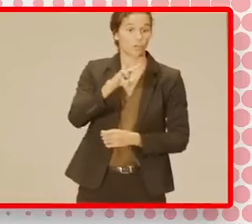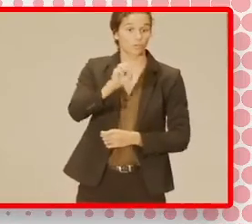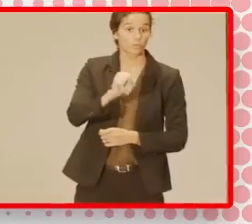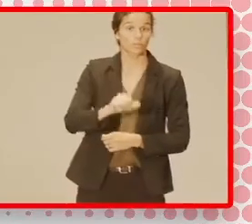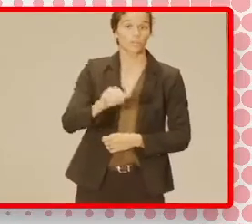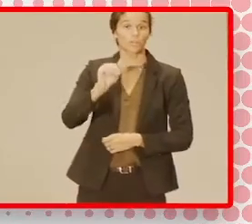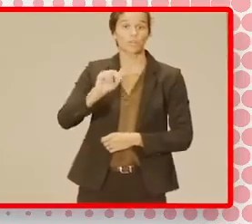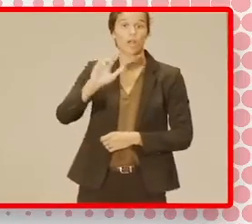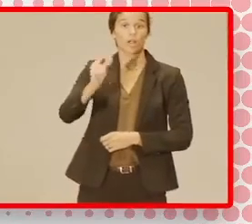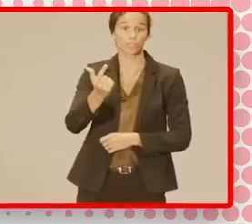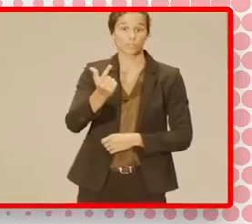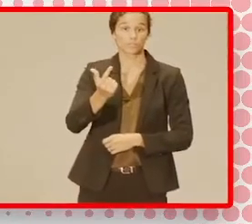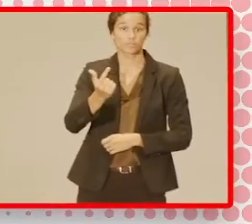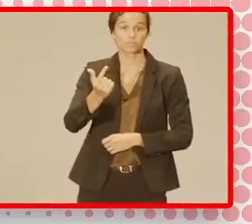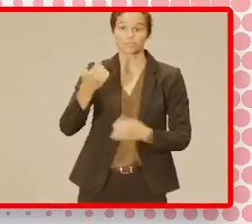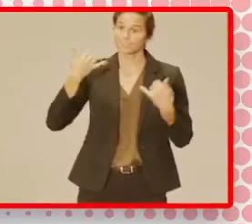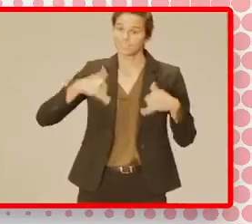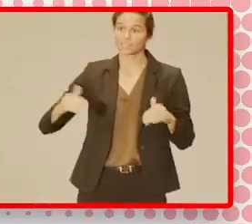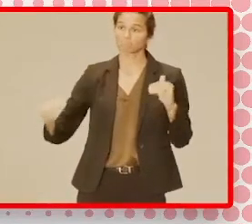25 minutes.